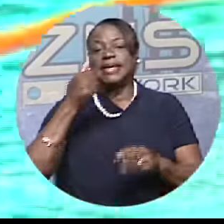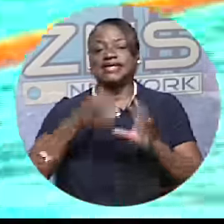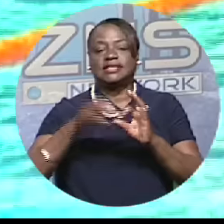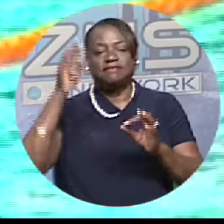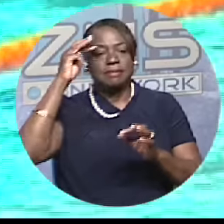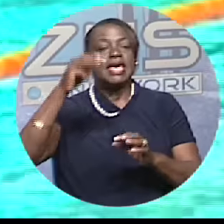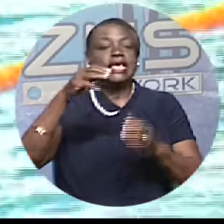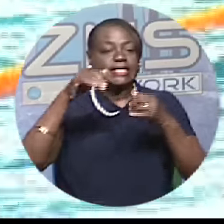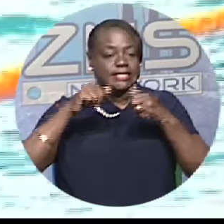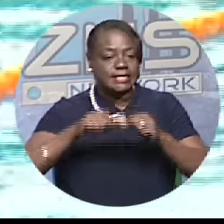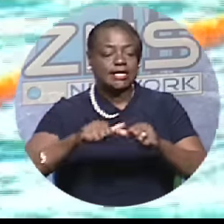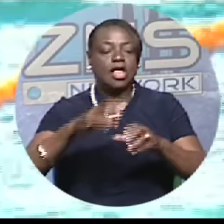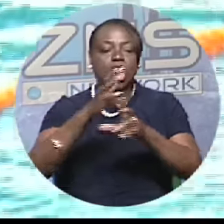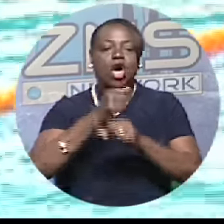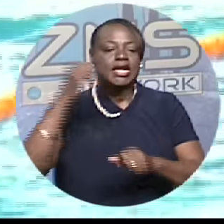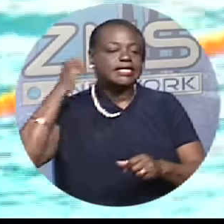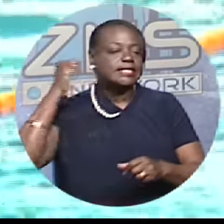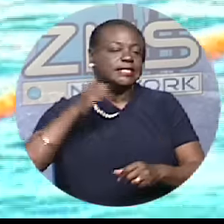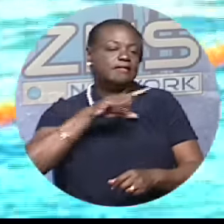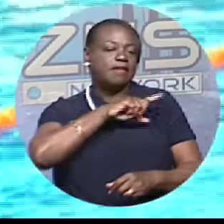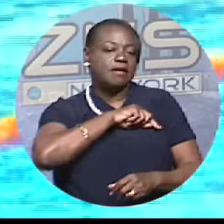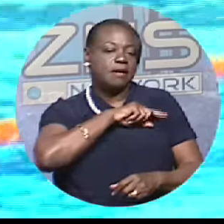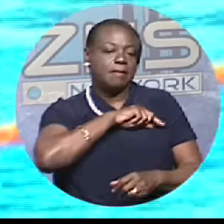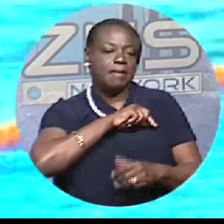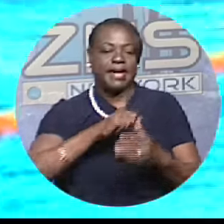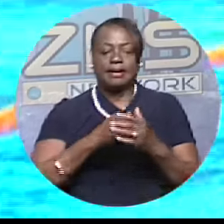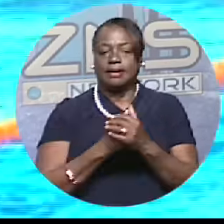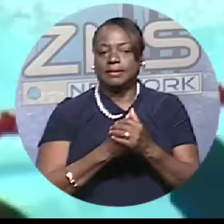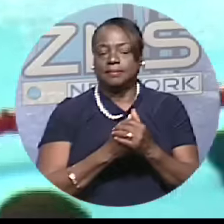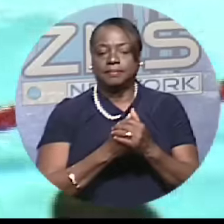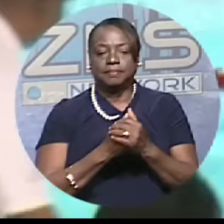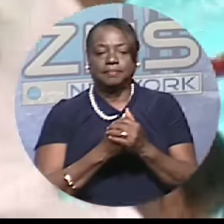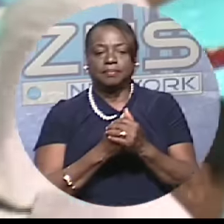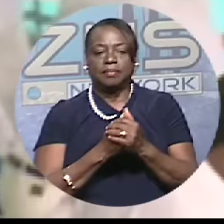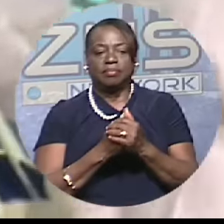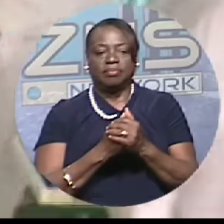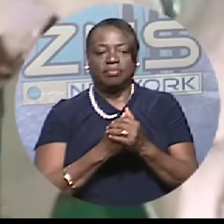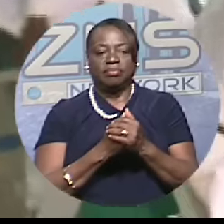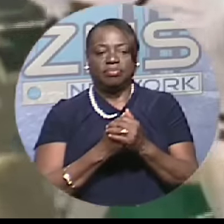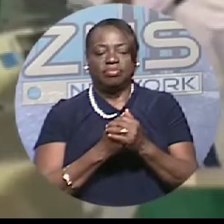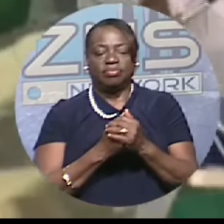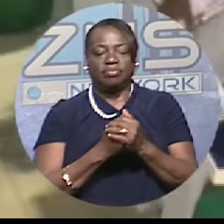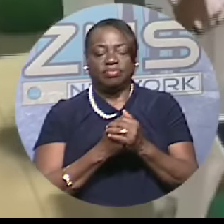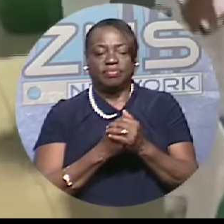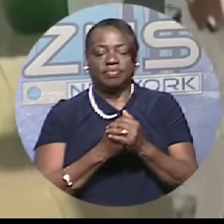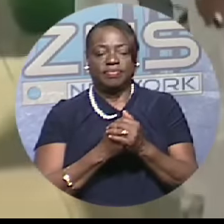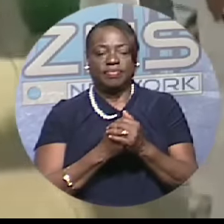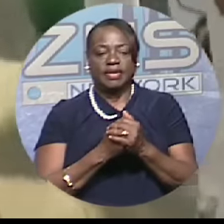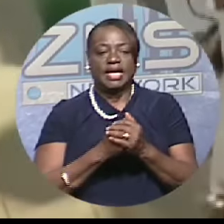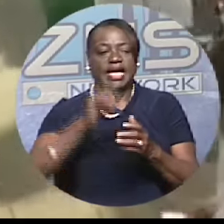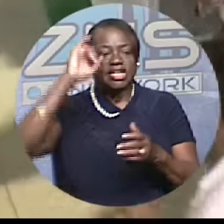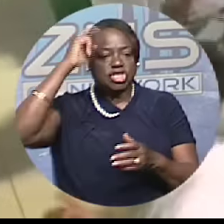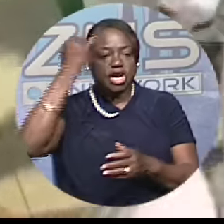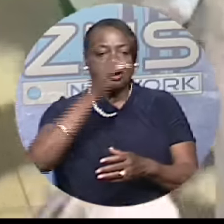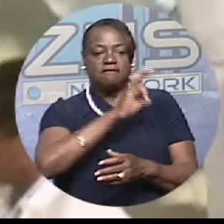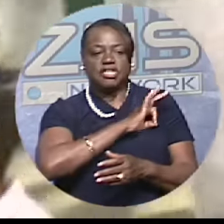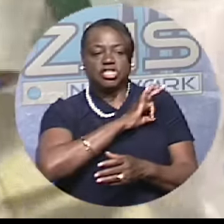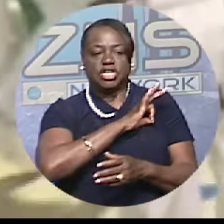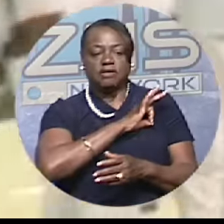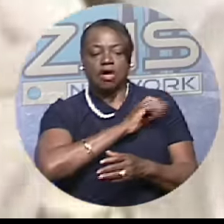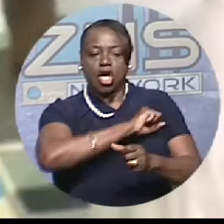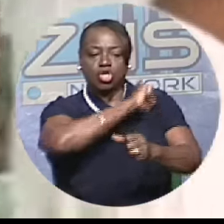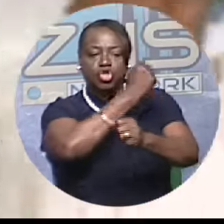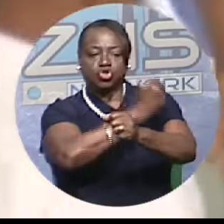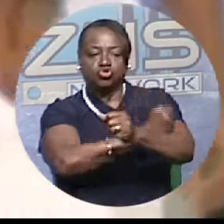medal performance in the grueling 13-14 boys 200 butterfly. Jared Fitzgerald with the push here. Jared Fitzgerald with a